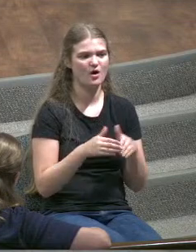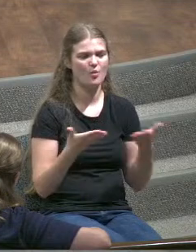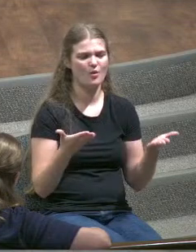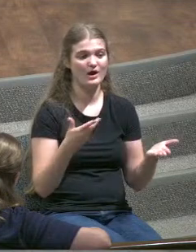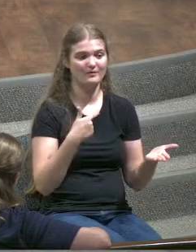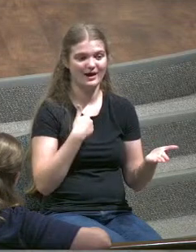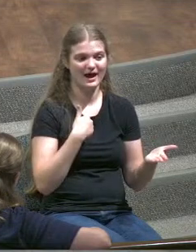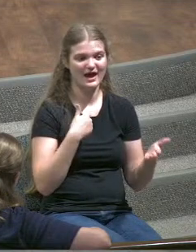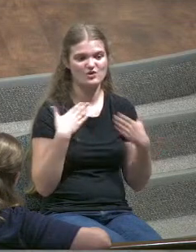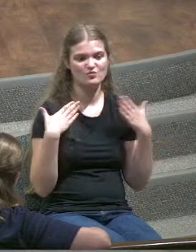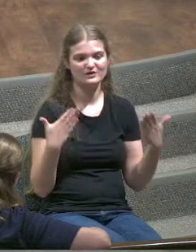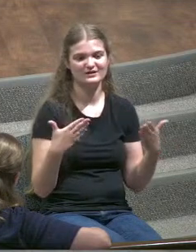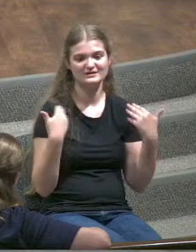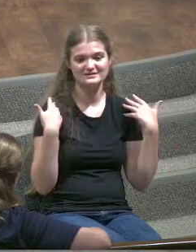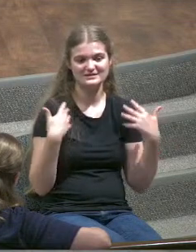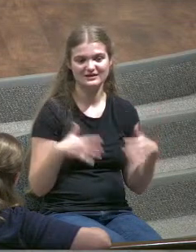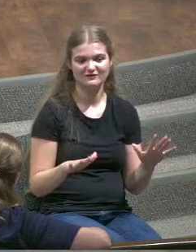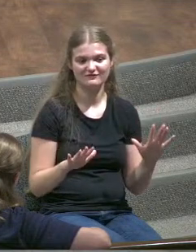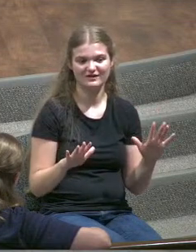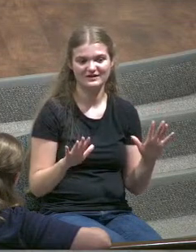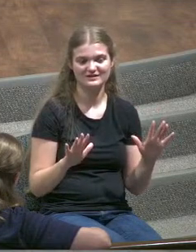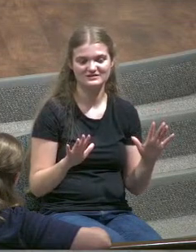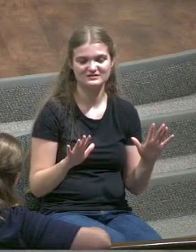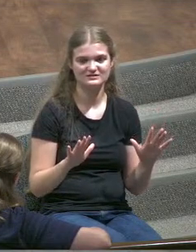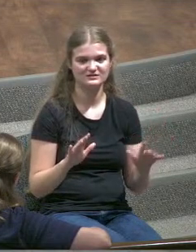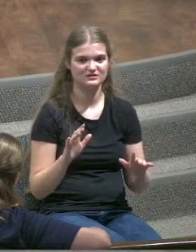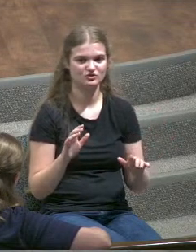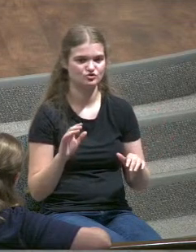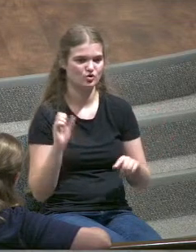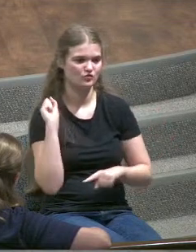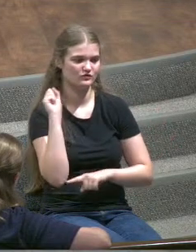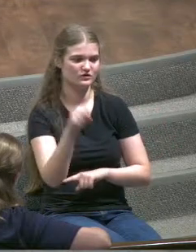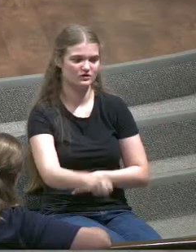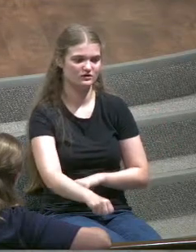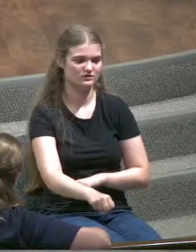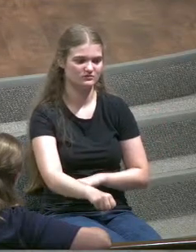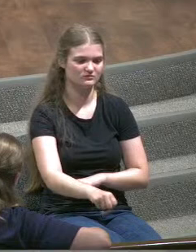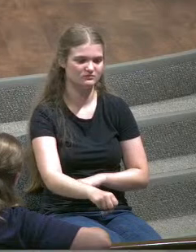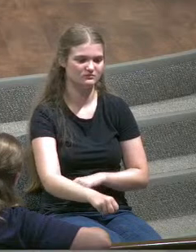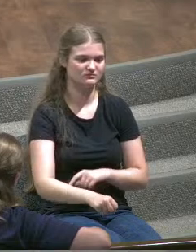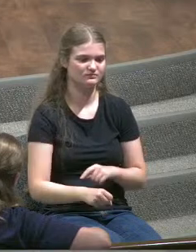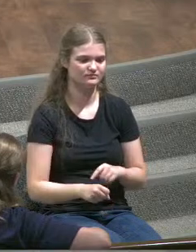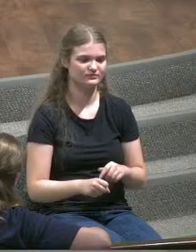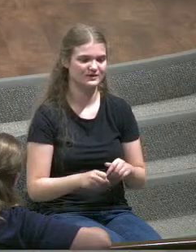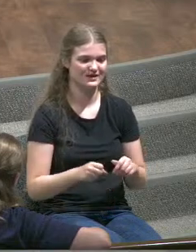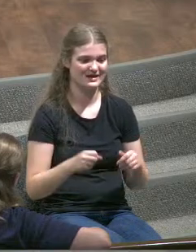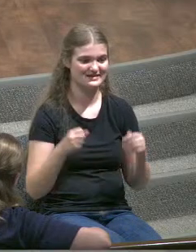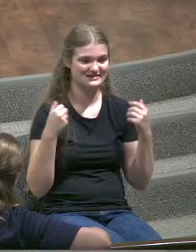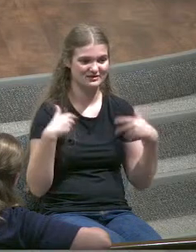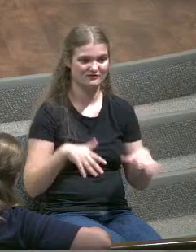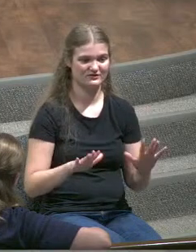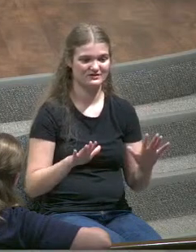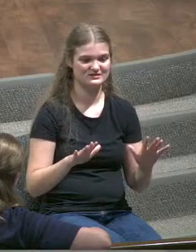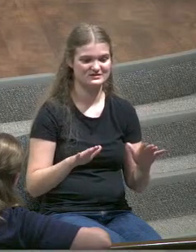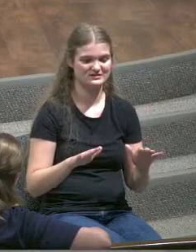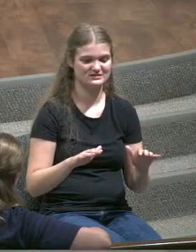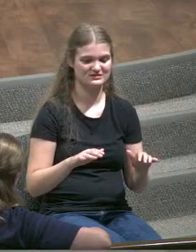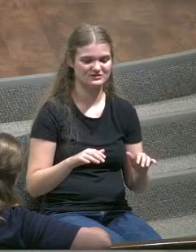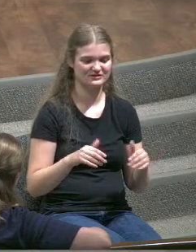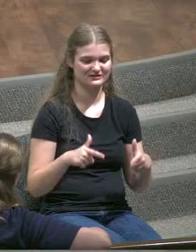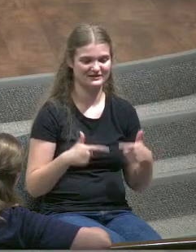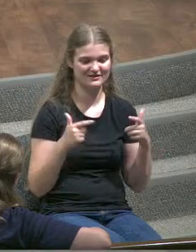willing to go around and over and through? What am I willing to give up so that I